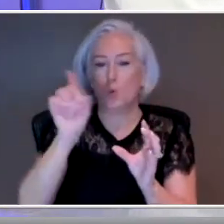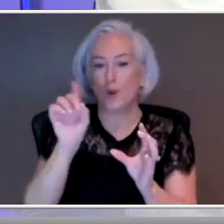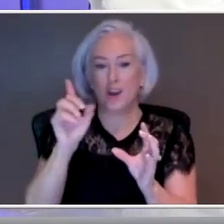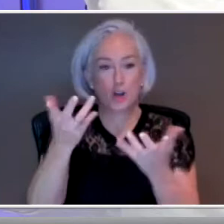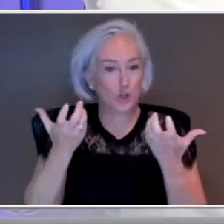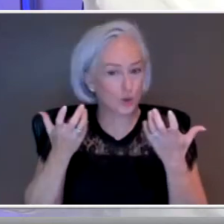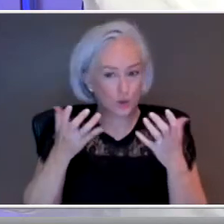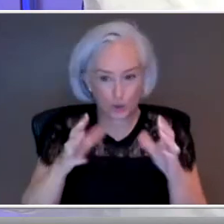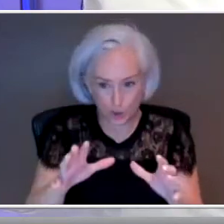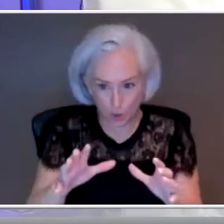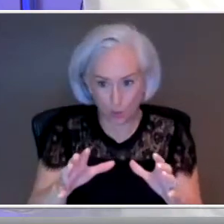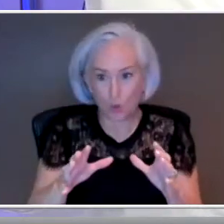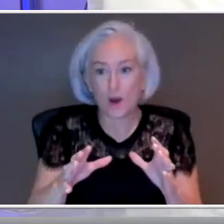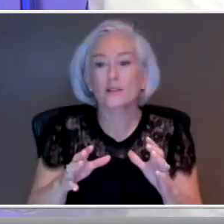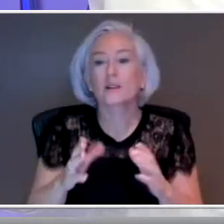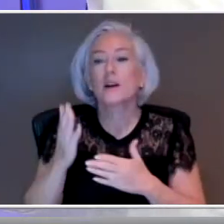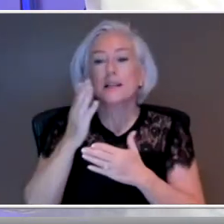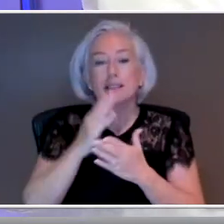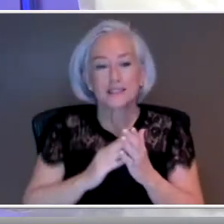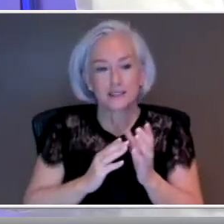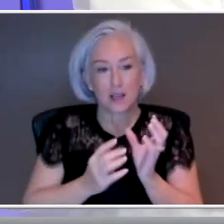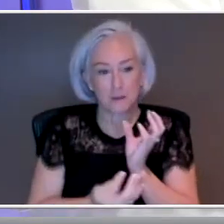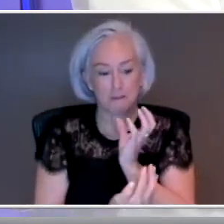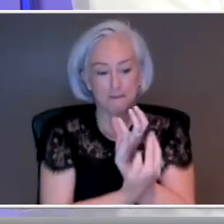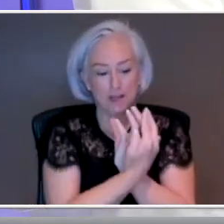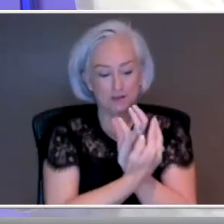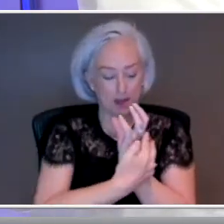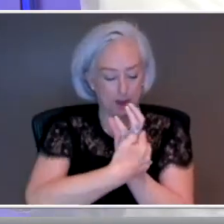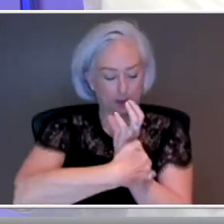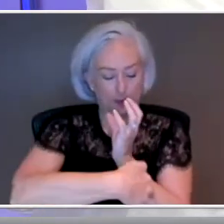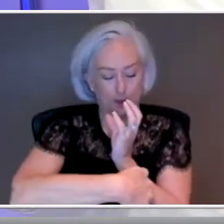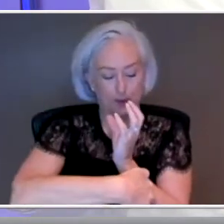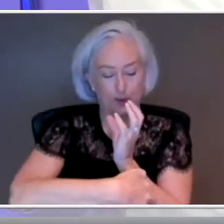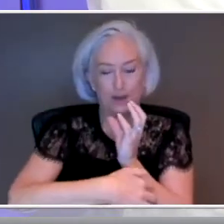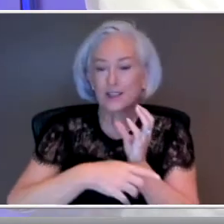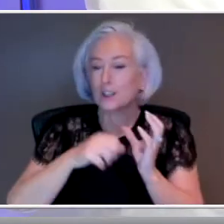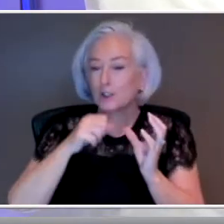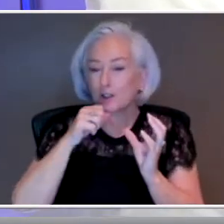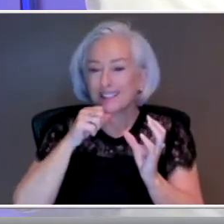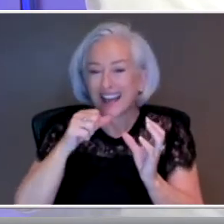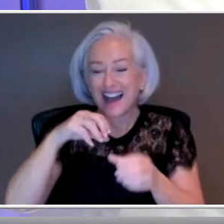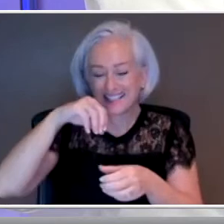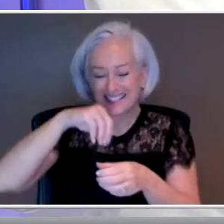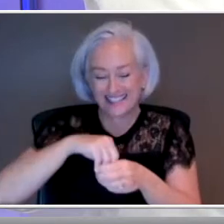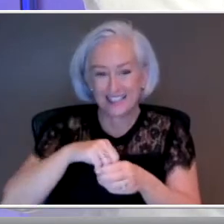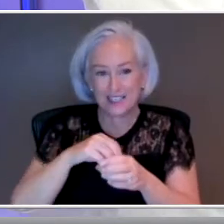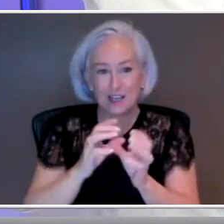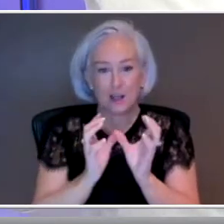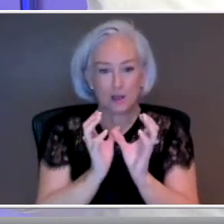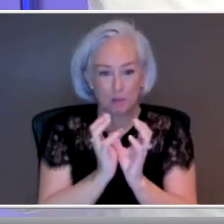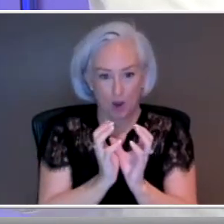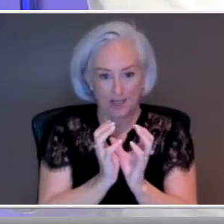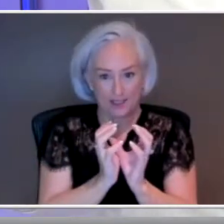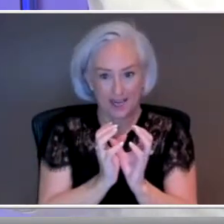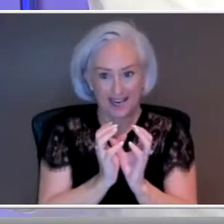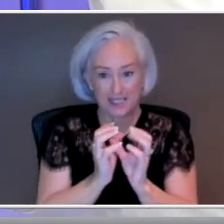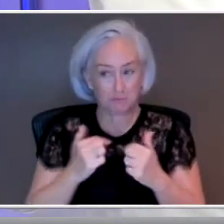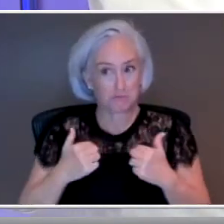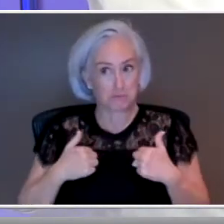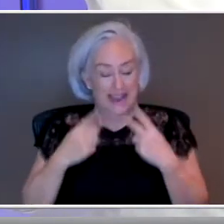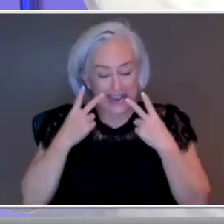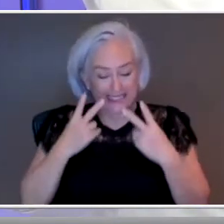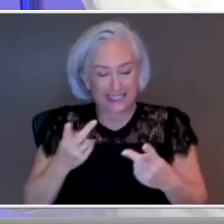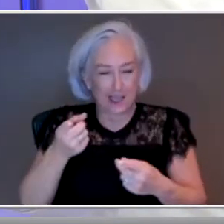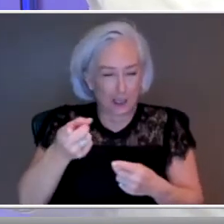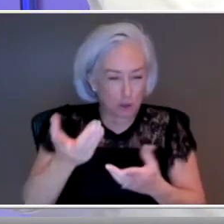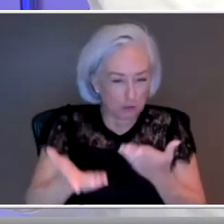not going to the prostate, which I can see clearly, but this allows us to see it. So we did not actually